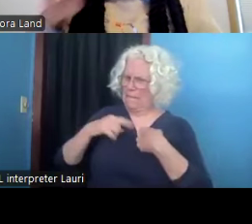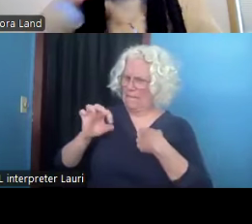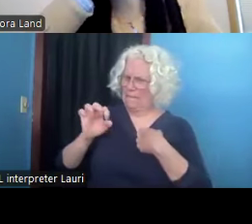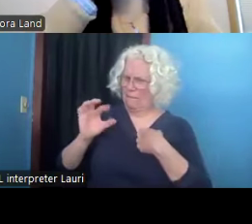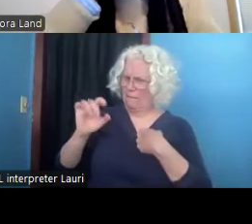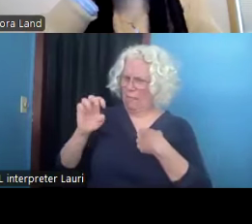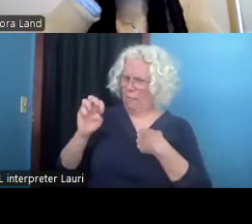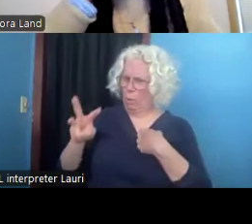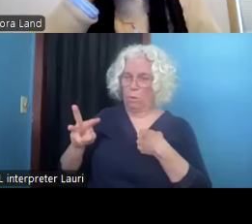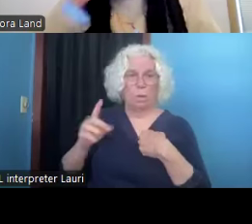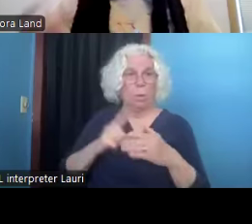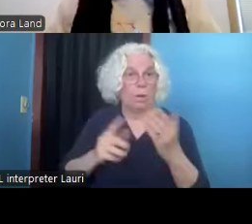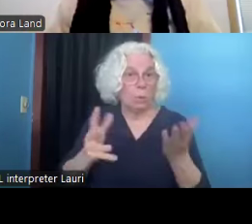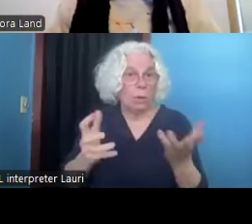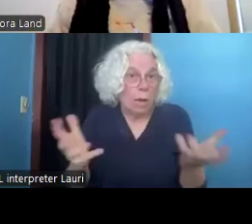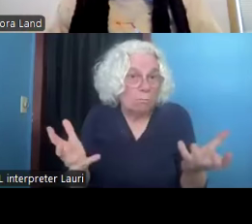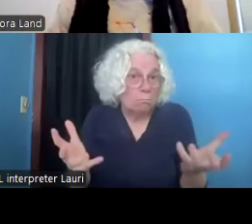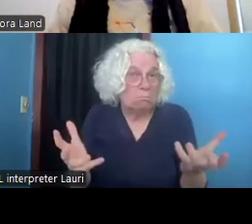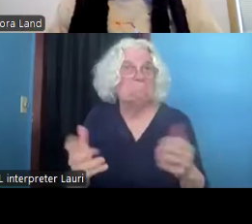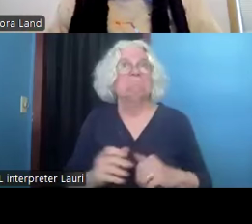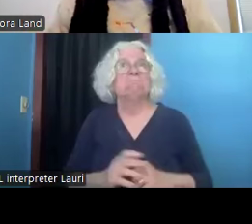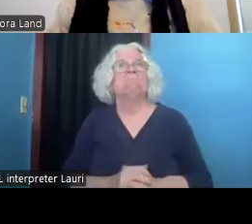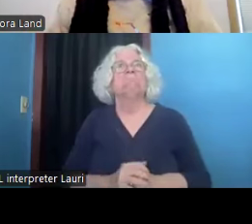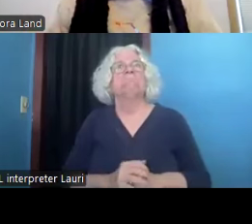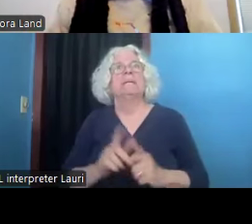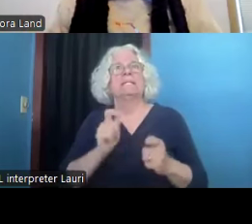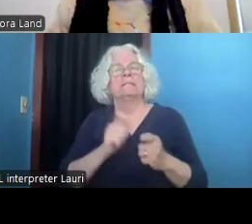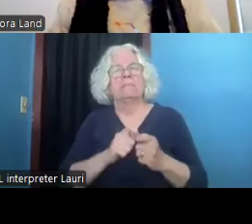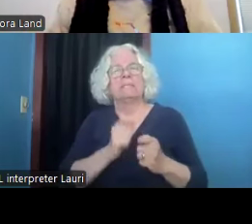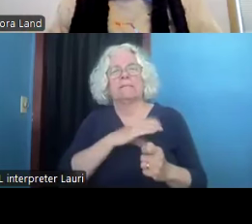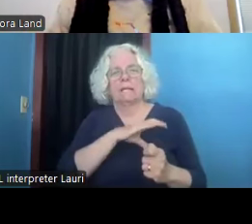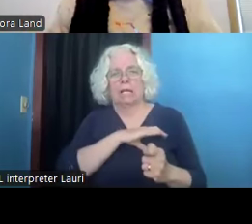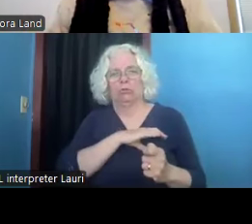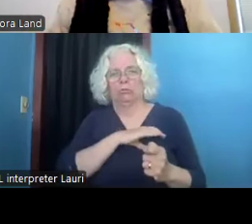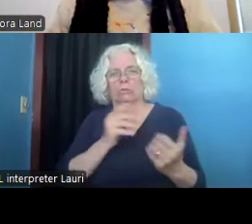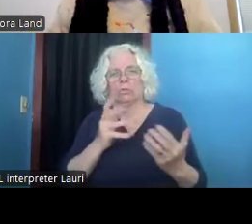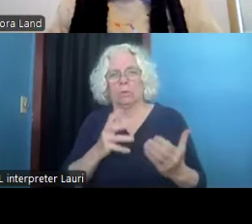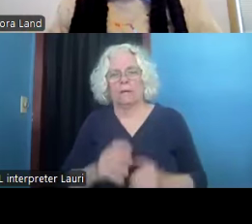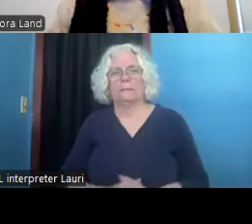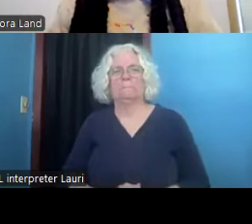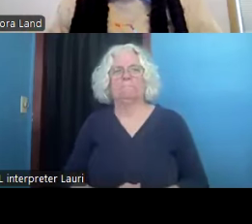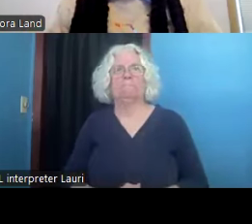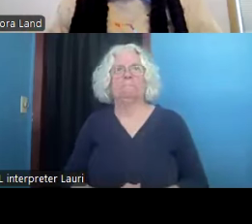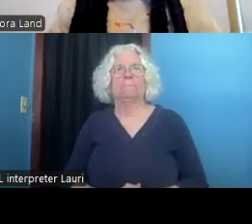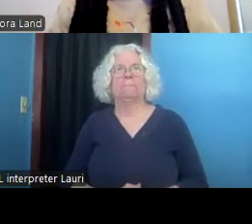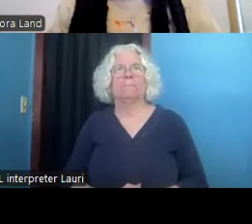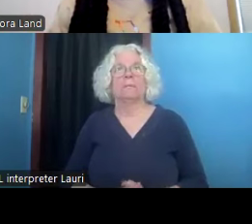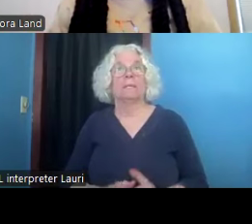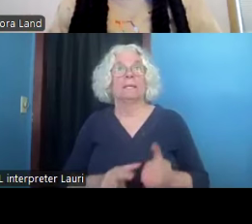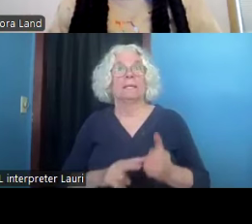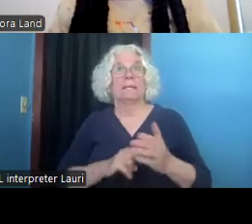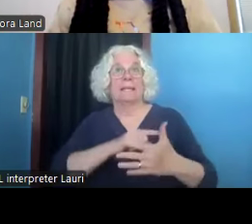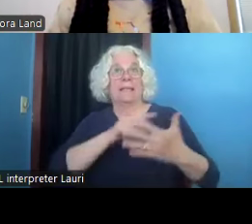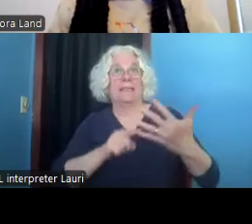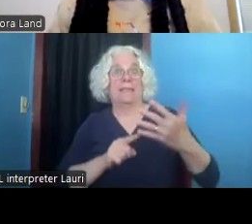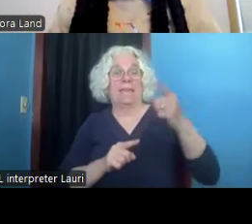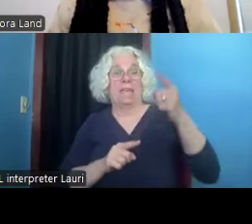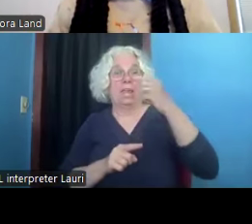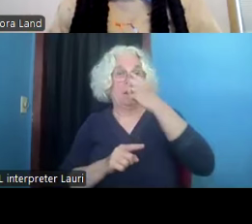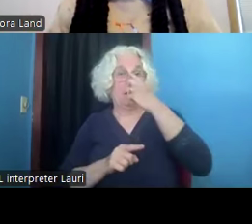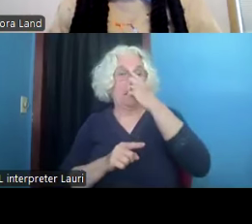in a fellow? Well, there are certain attributes that we find in Bush Fellows. For example, Bush Fellows are committed to